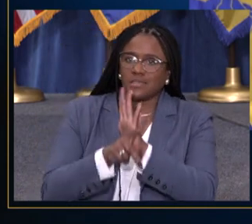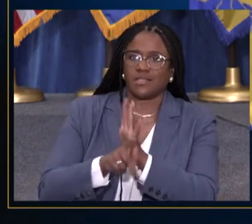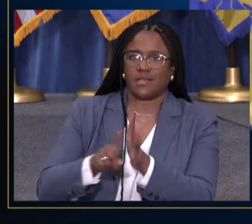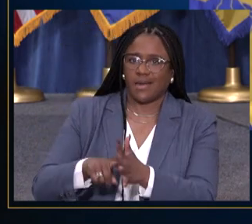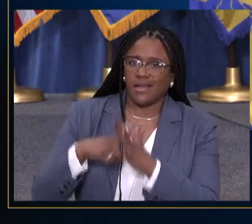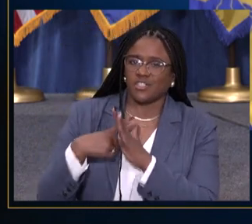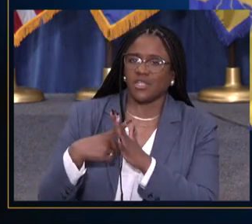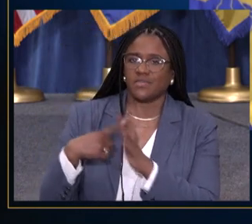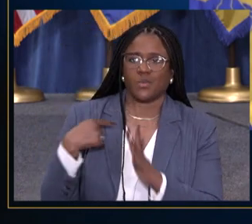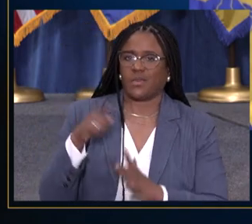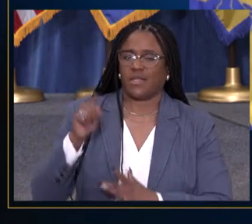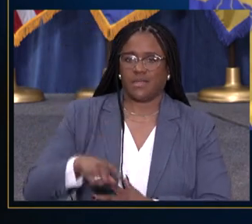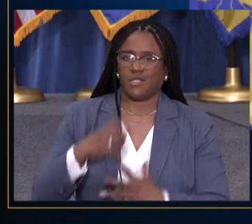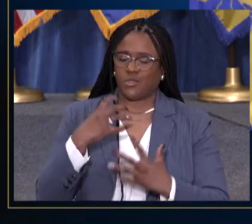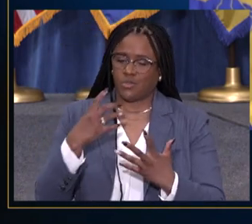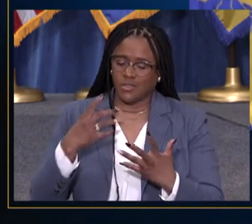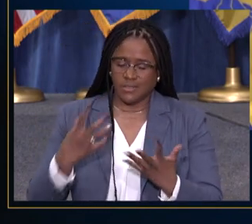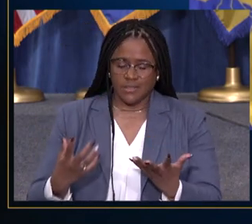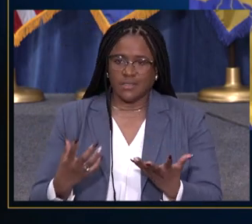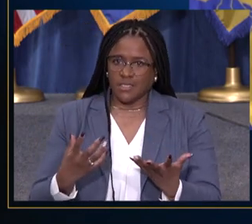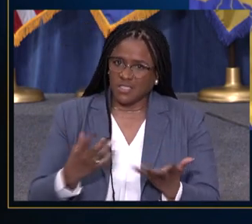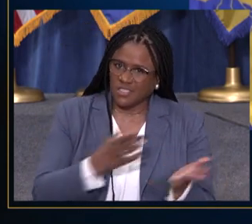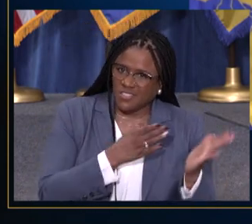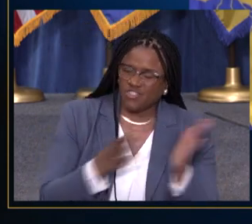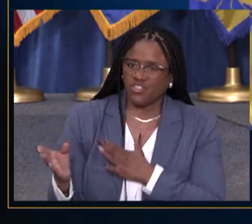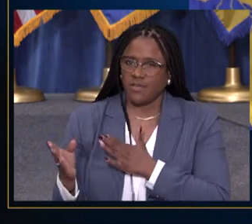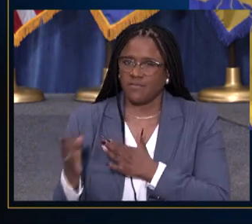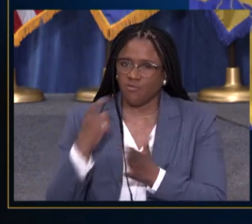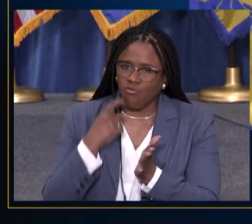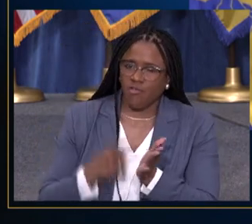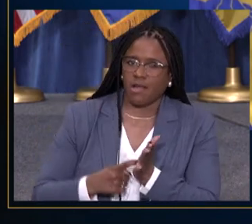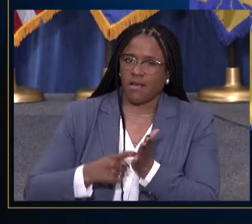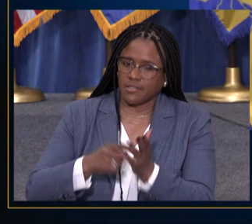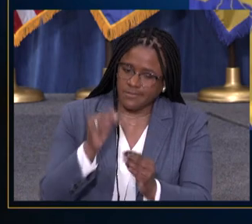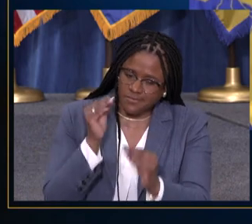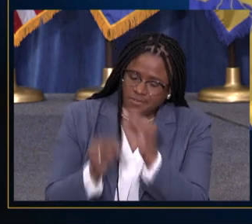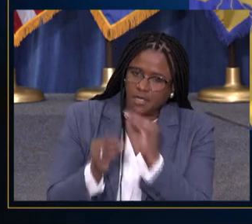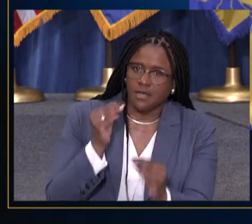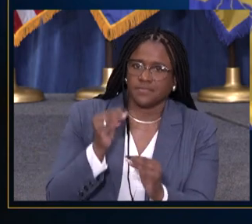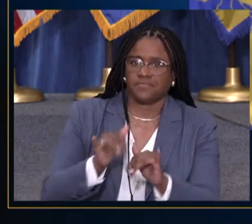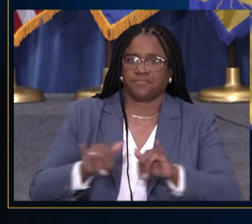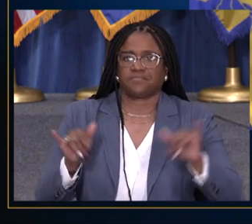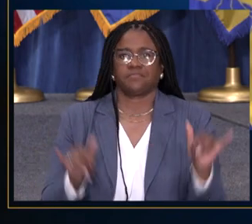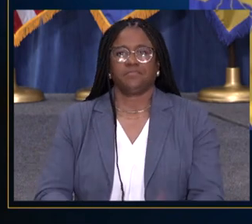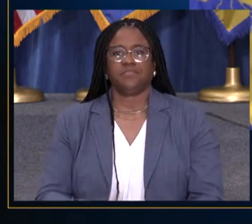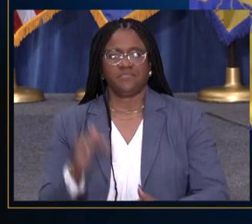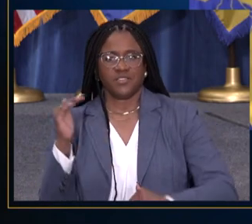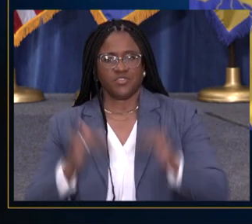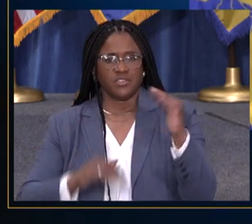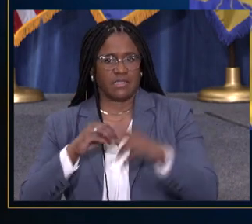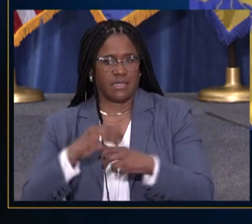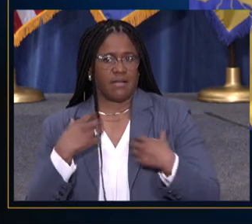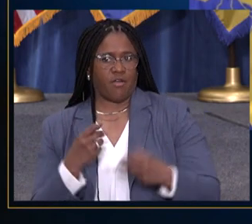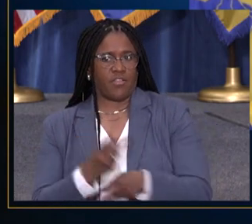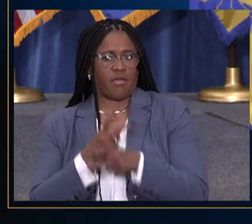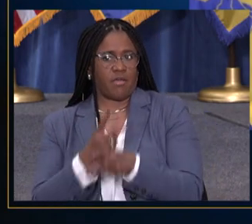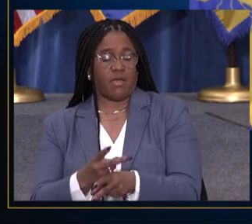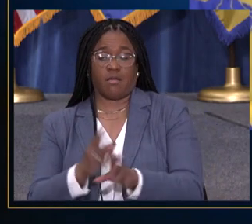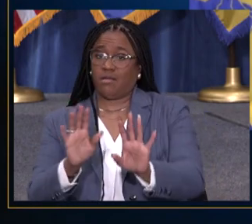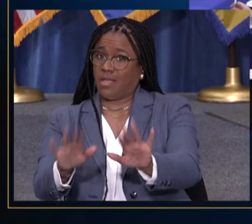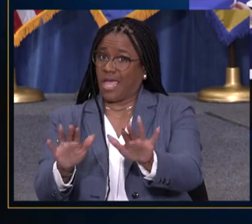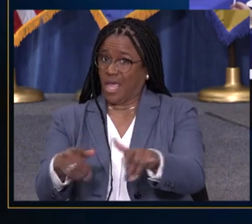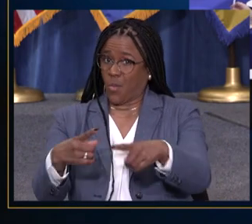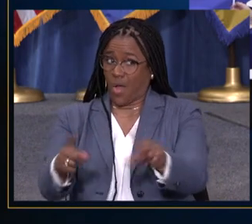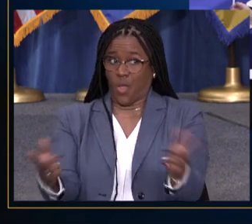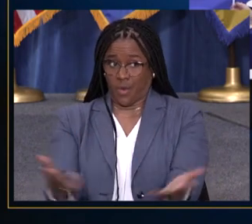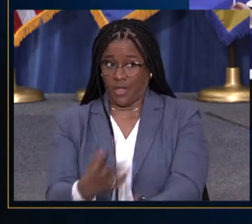initiatives, we need to embrace a shift towards recognizing and rectifying systemic injustices within healthcare. And while we're here